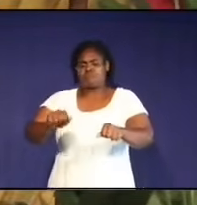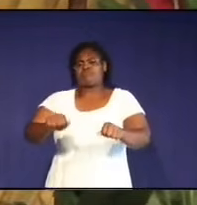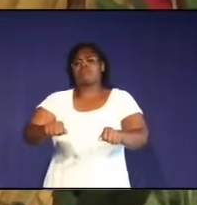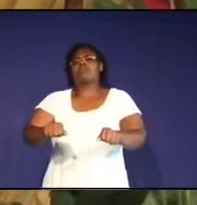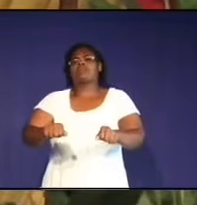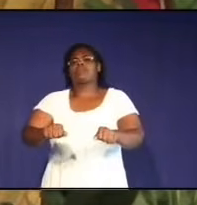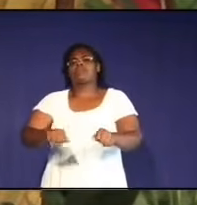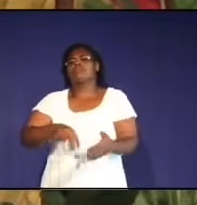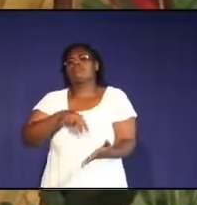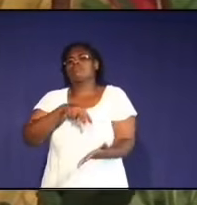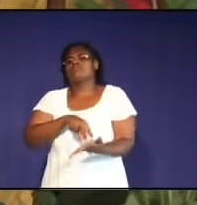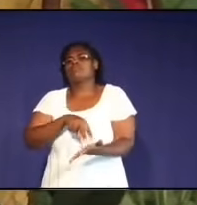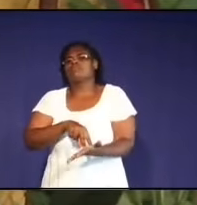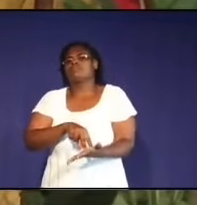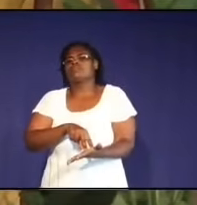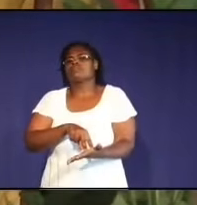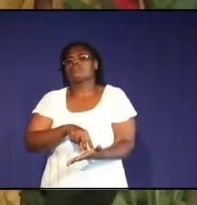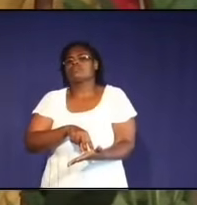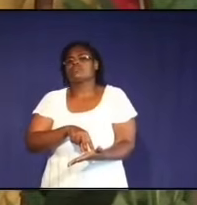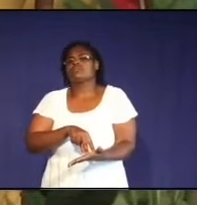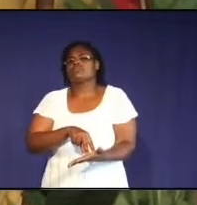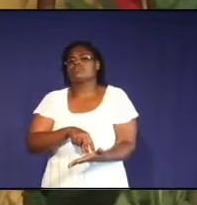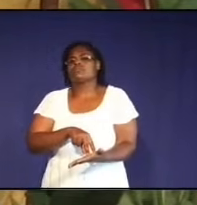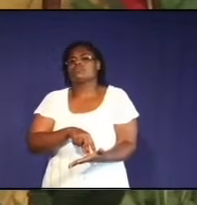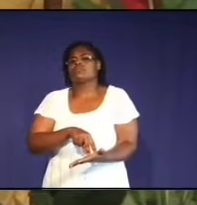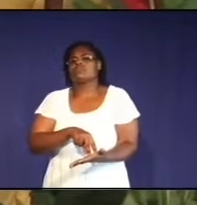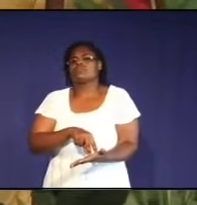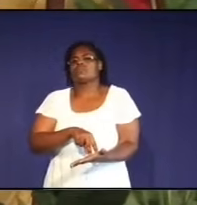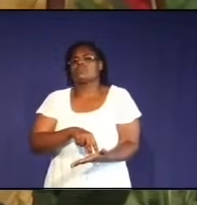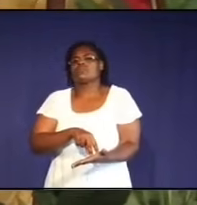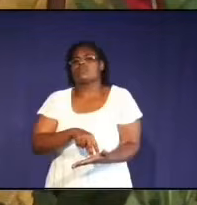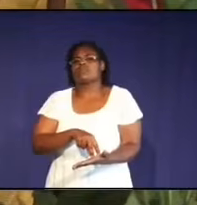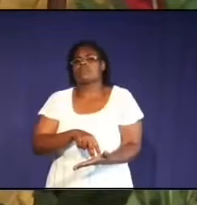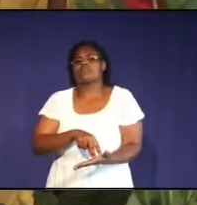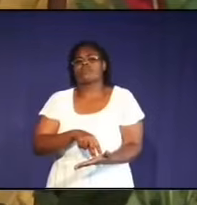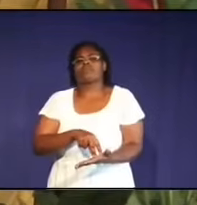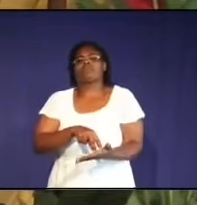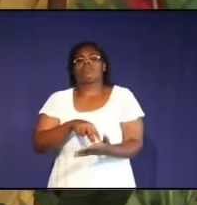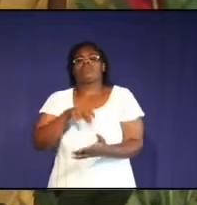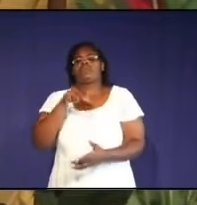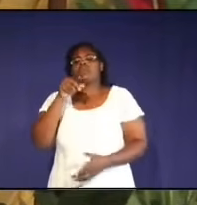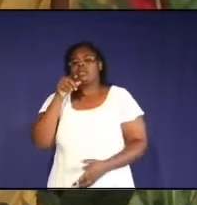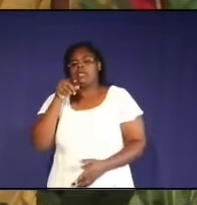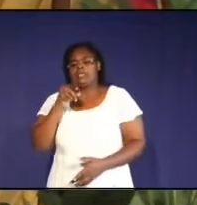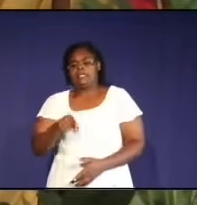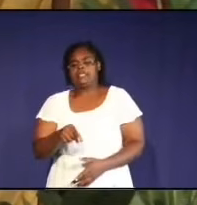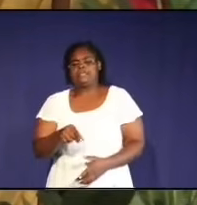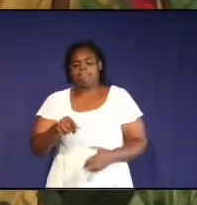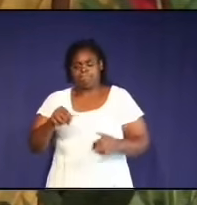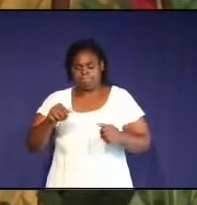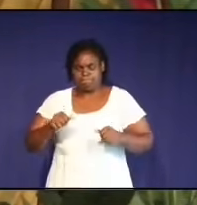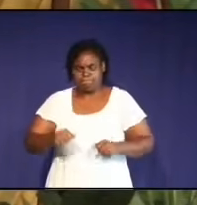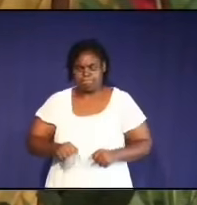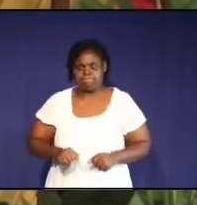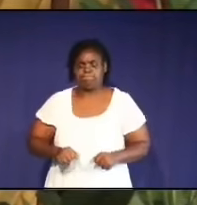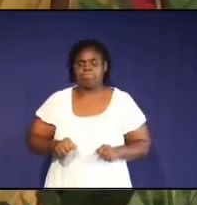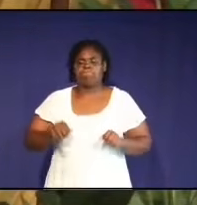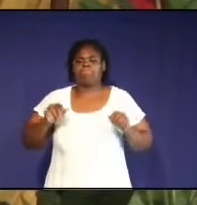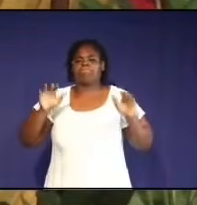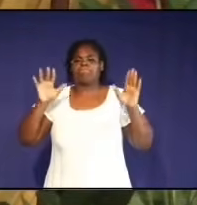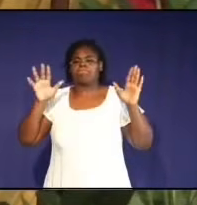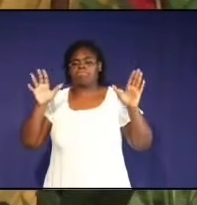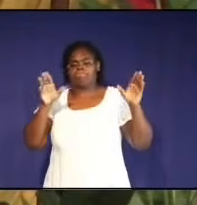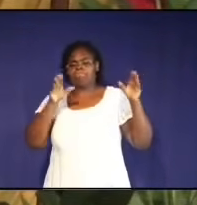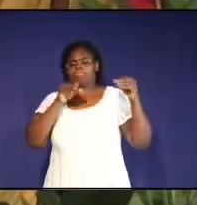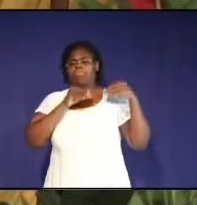stand? He that has surrendered his whole life, who